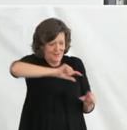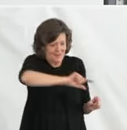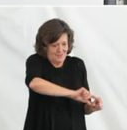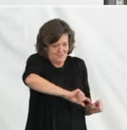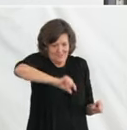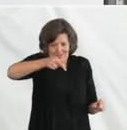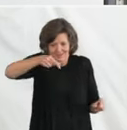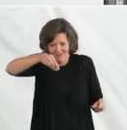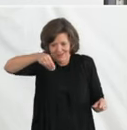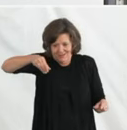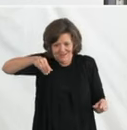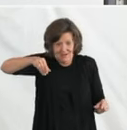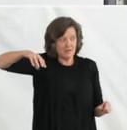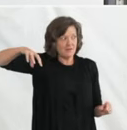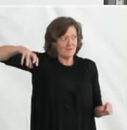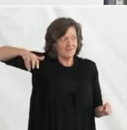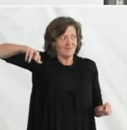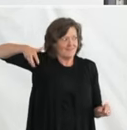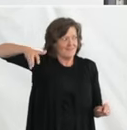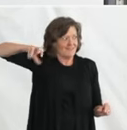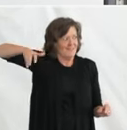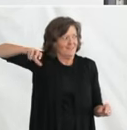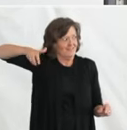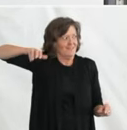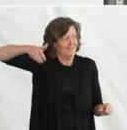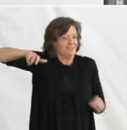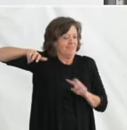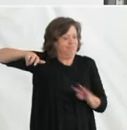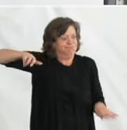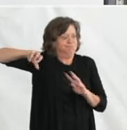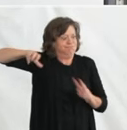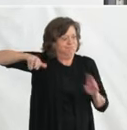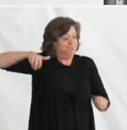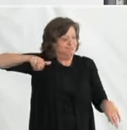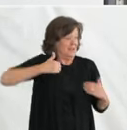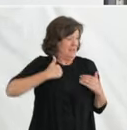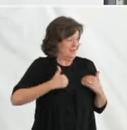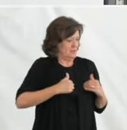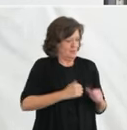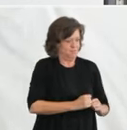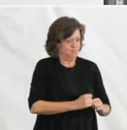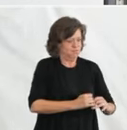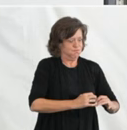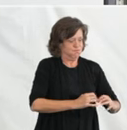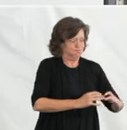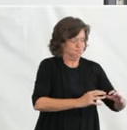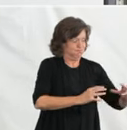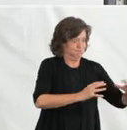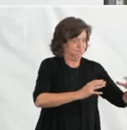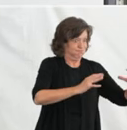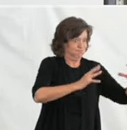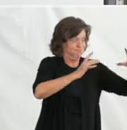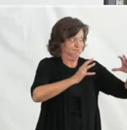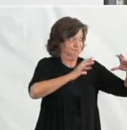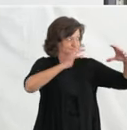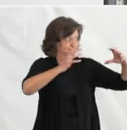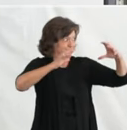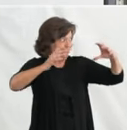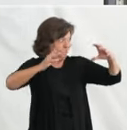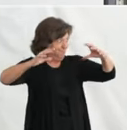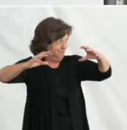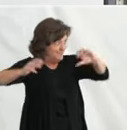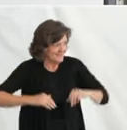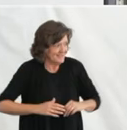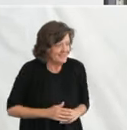She turned that helium tank up all the way to create that giant lung blob balloon to come and attack our classroom. And